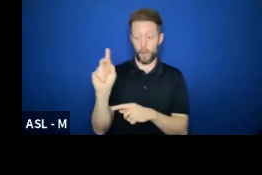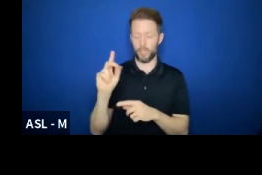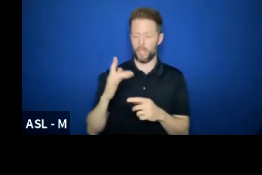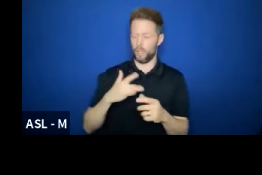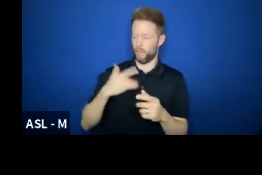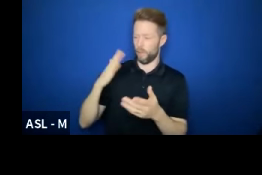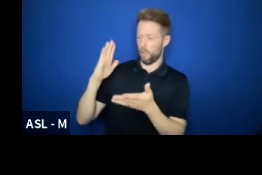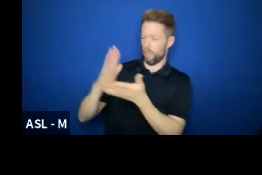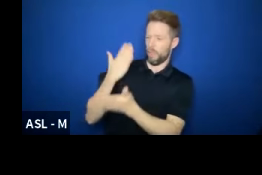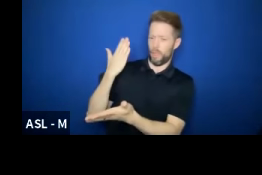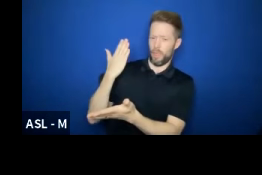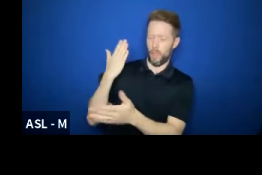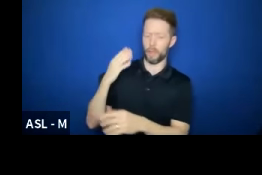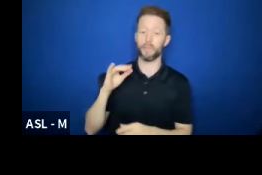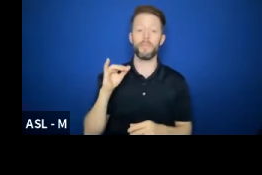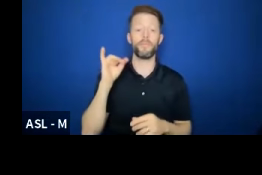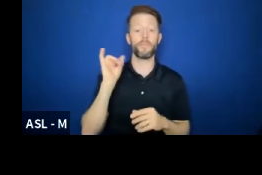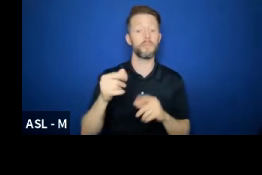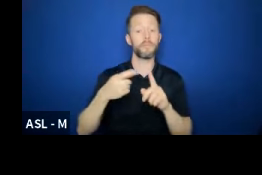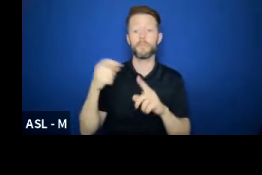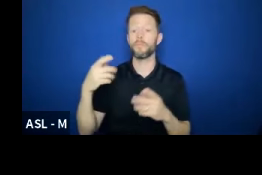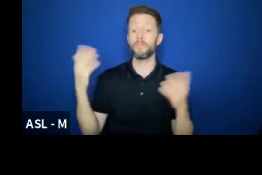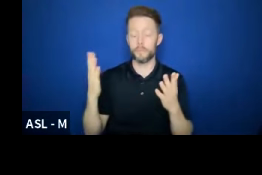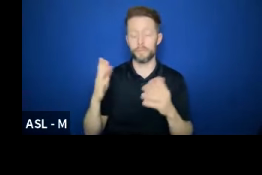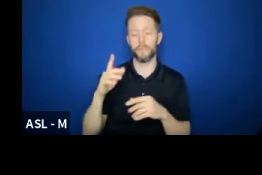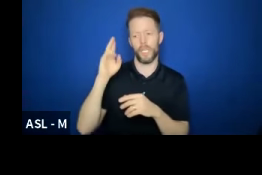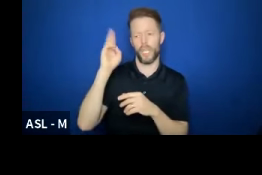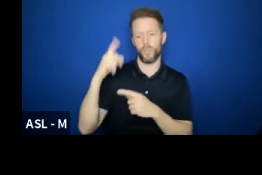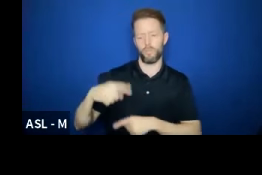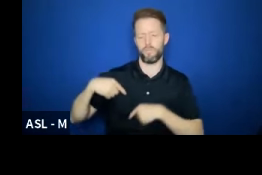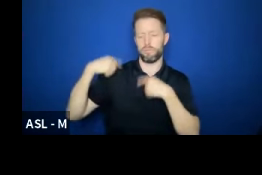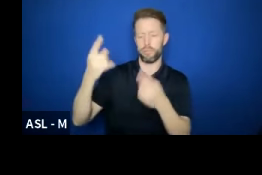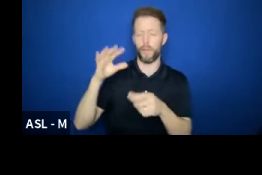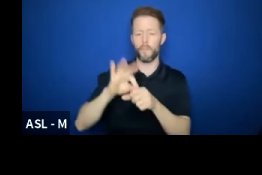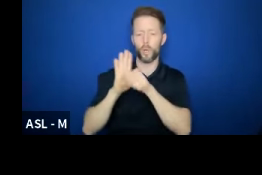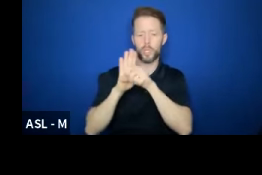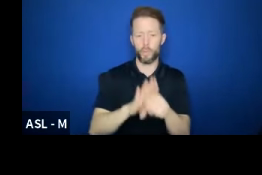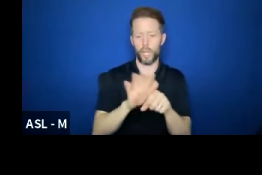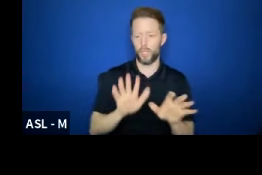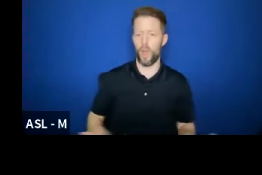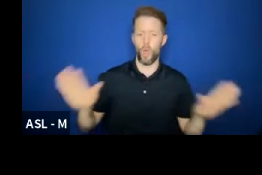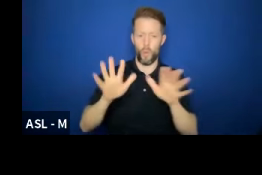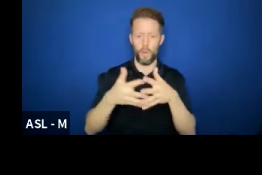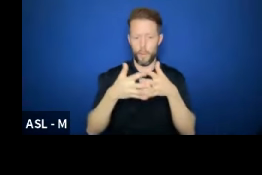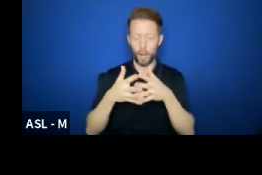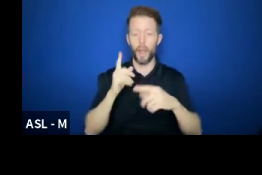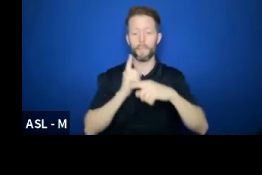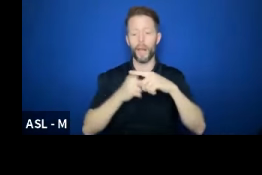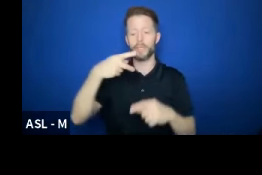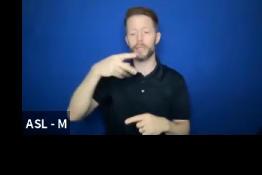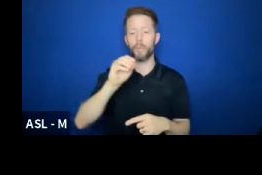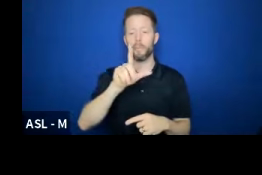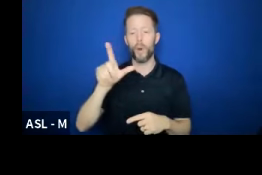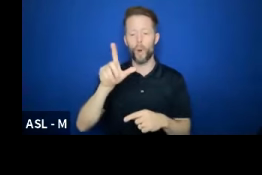exclusionary. Much of that comes from long histories of voter suppression that we've seen throughout the country, as well as things like poor